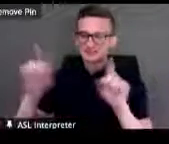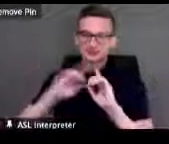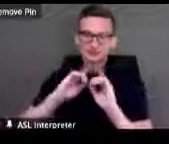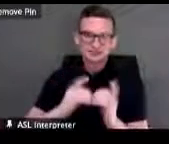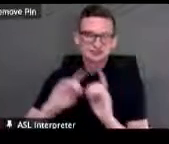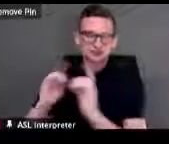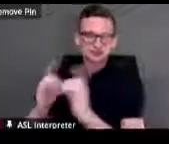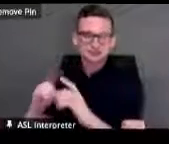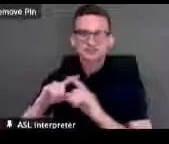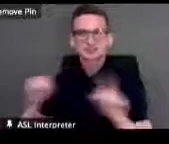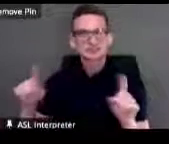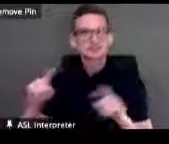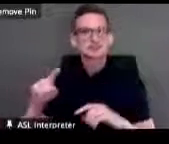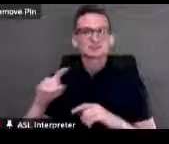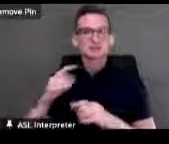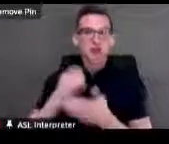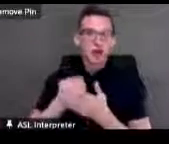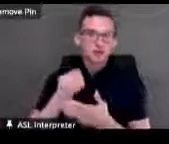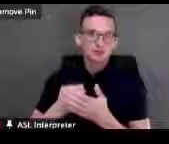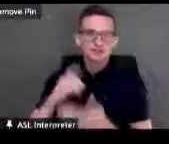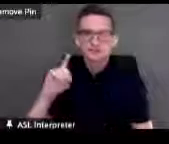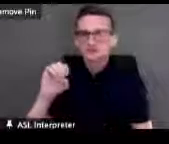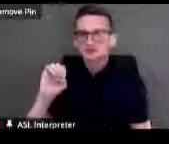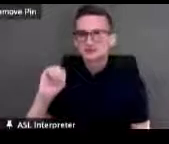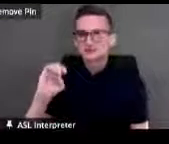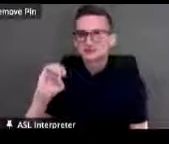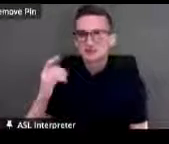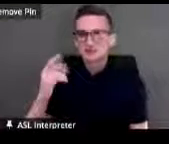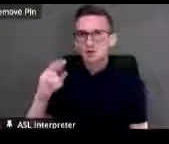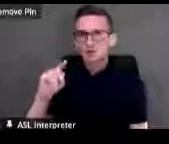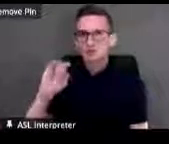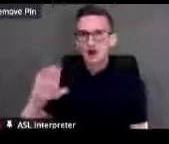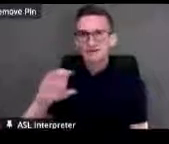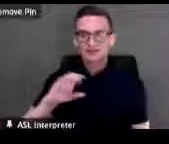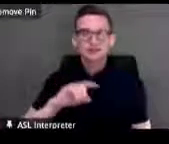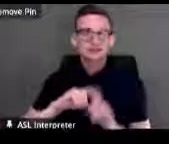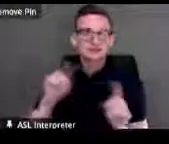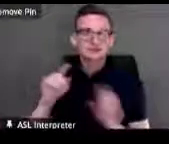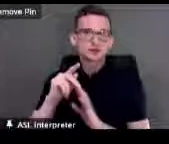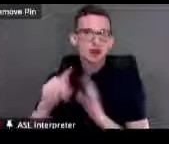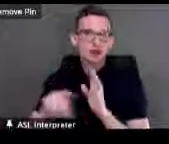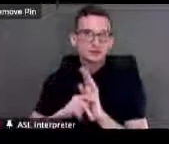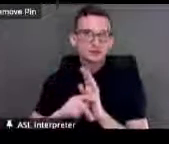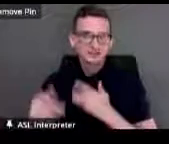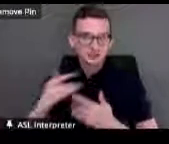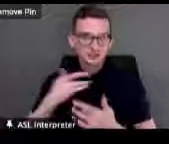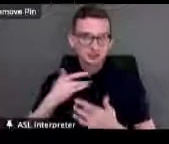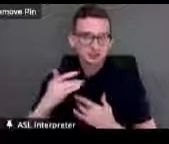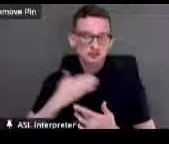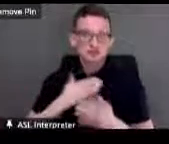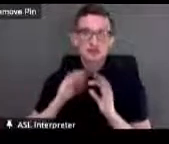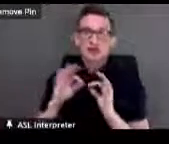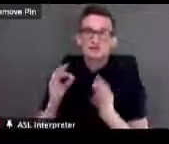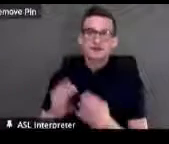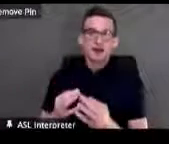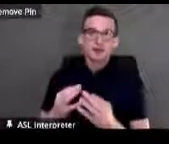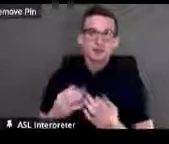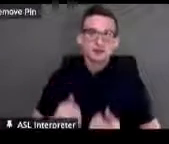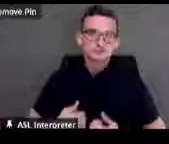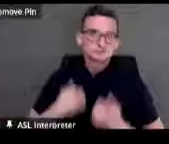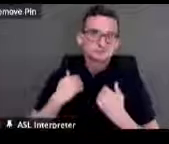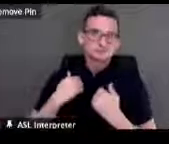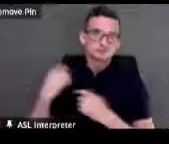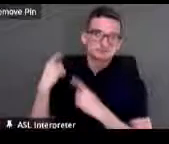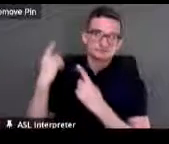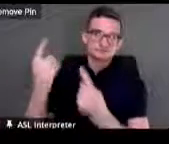economies, demographics, and they definitely have different policy concerns. My family and I are longtime property owners